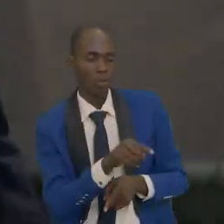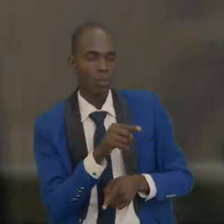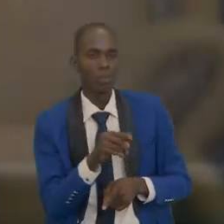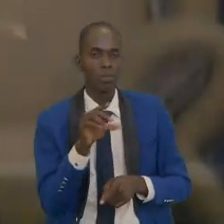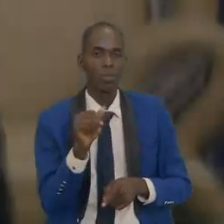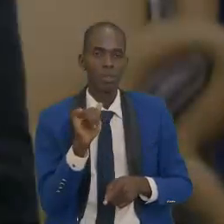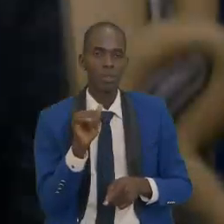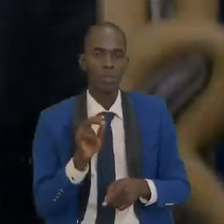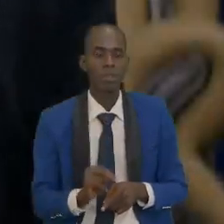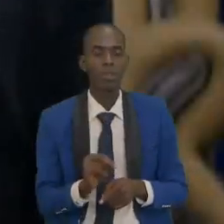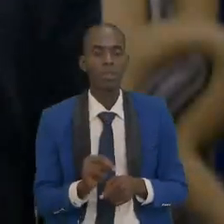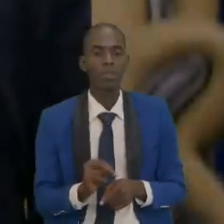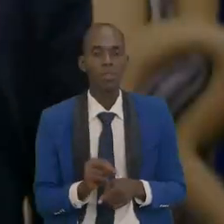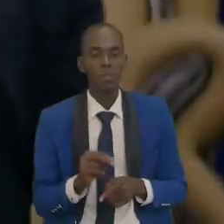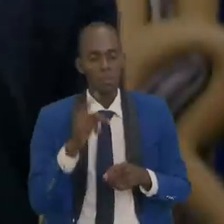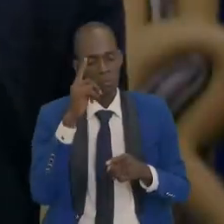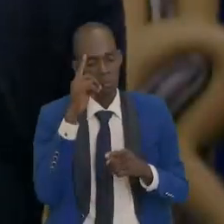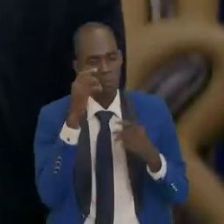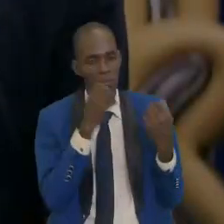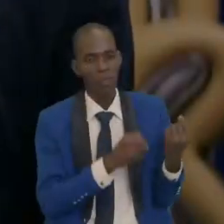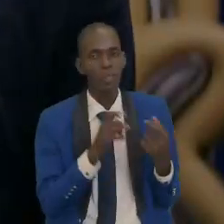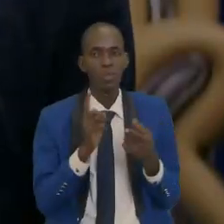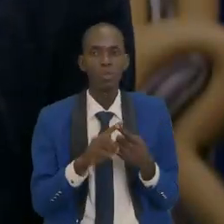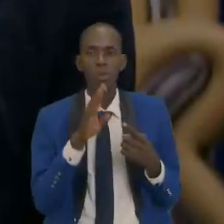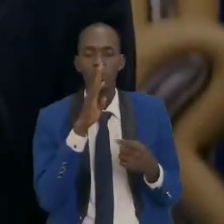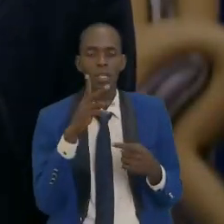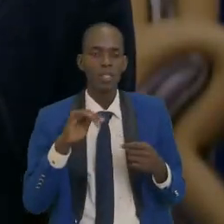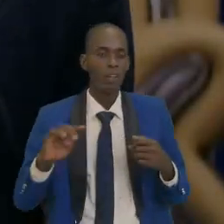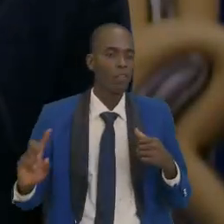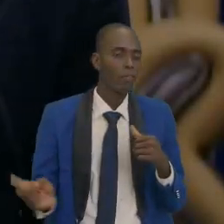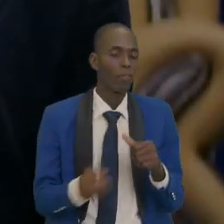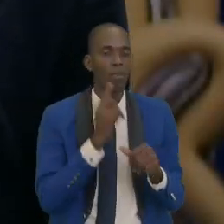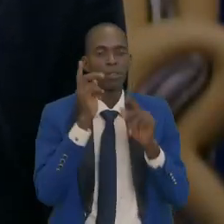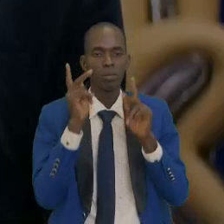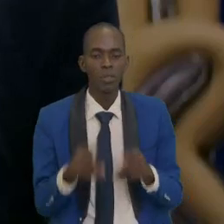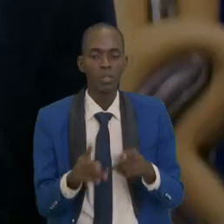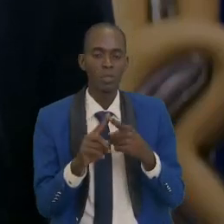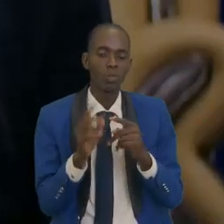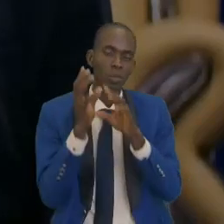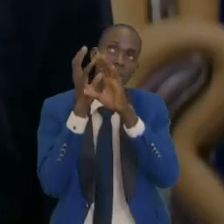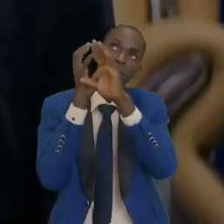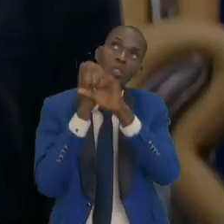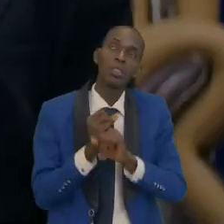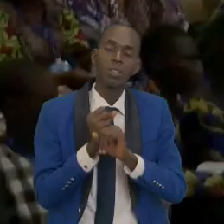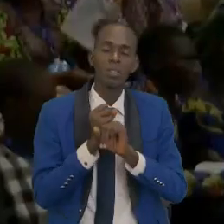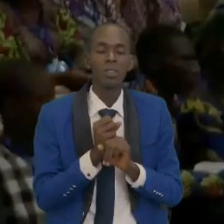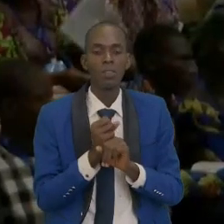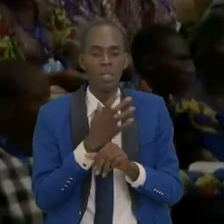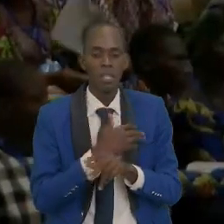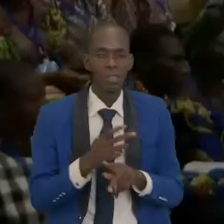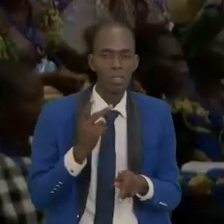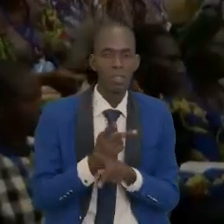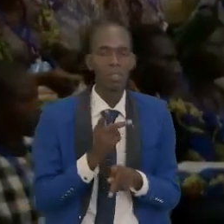he is to be the first one that obtained righteousness and Redemption by faith